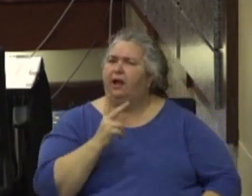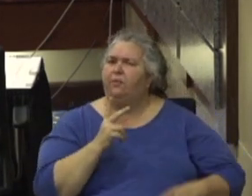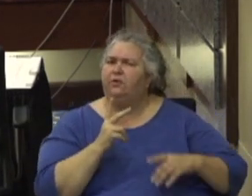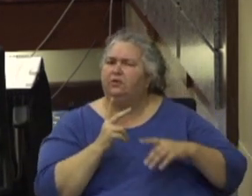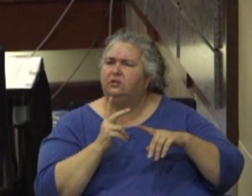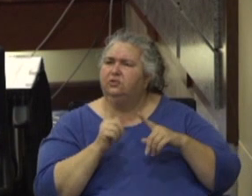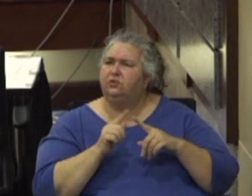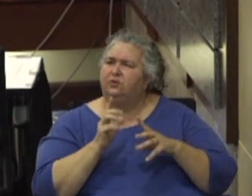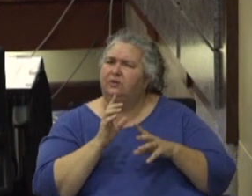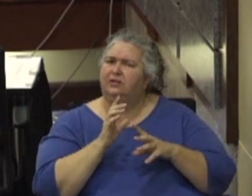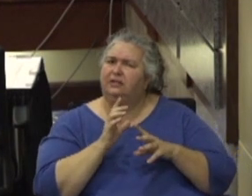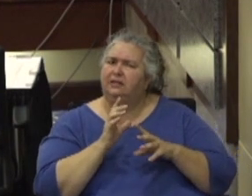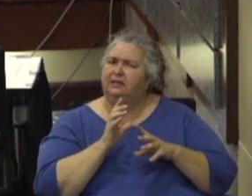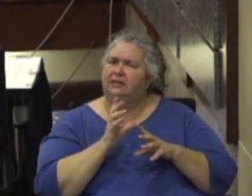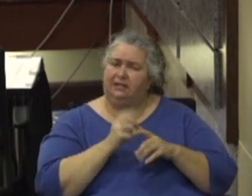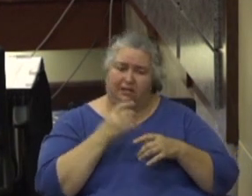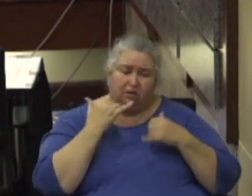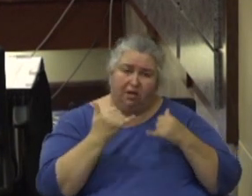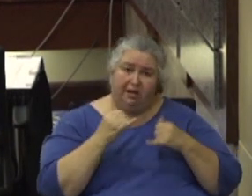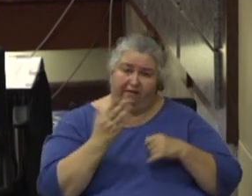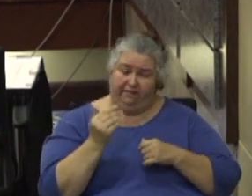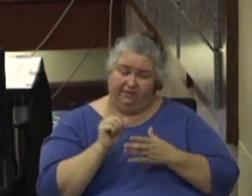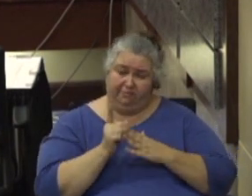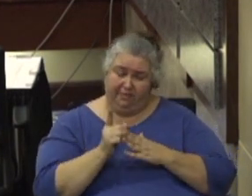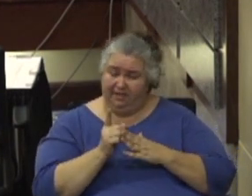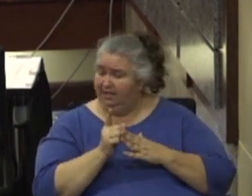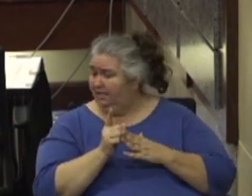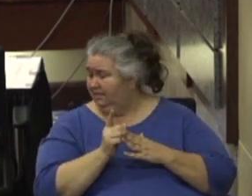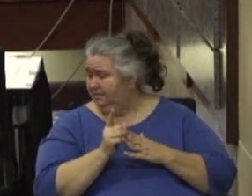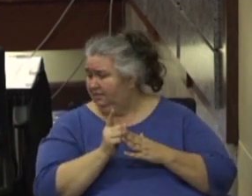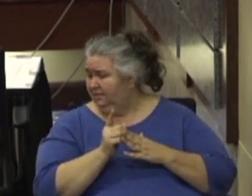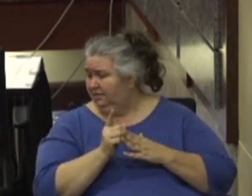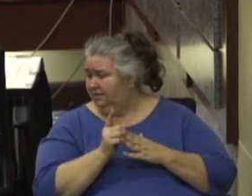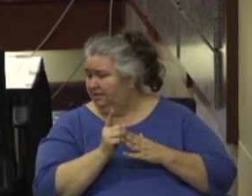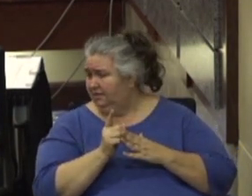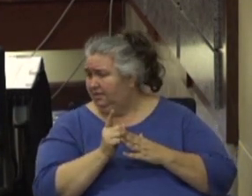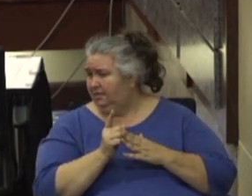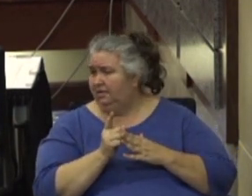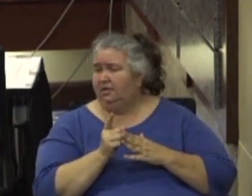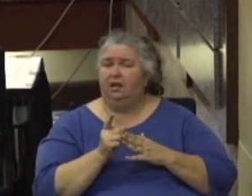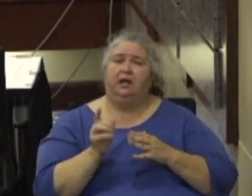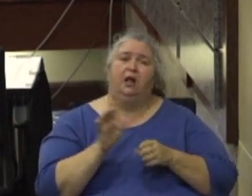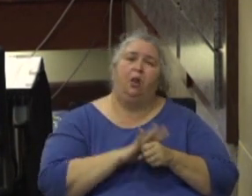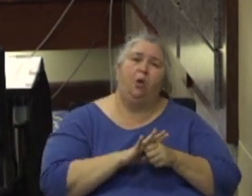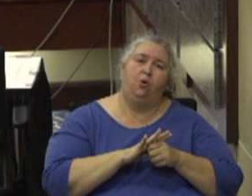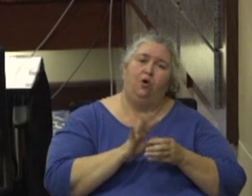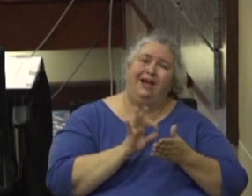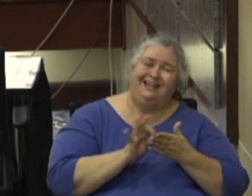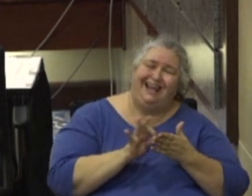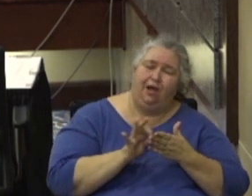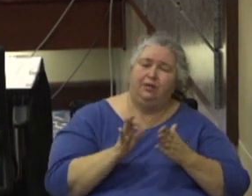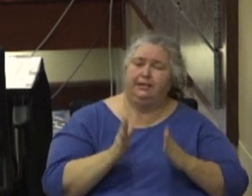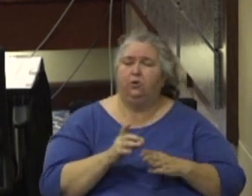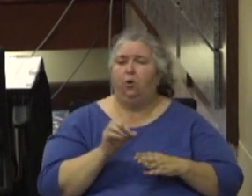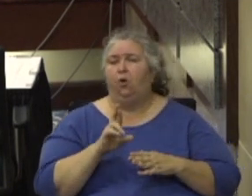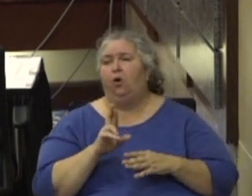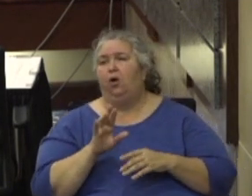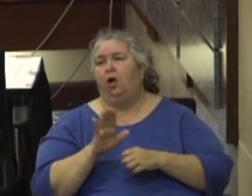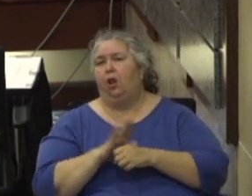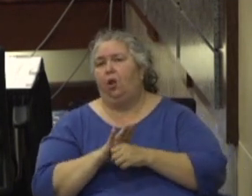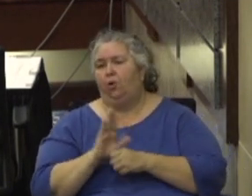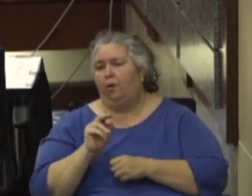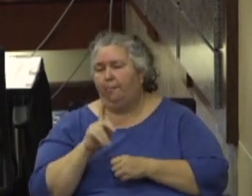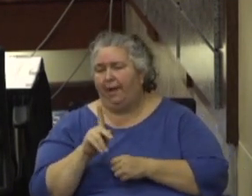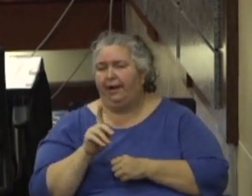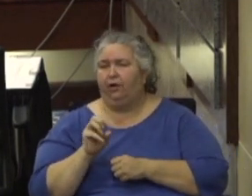able to call in and get 15 minutes of advice from a local accountant, a local banker, a local lawyer, somebody that can really help